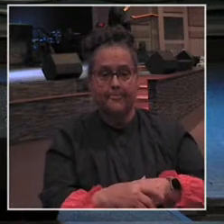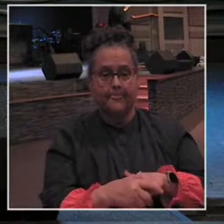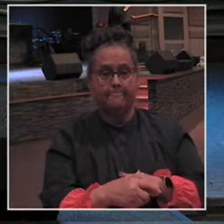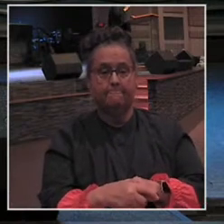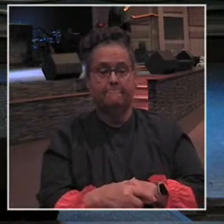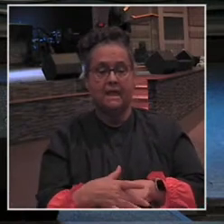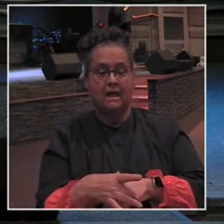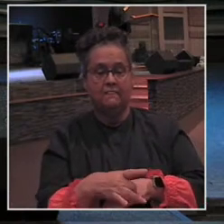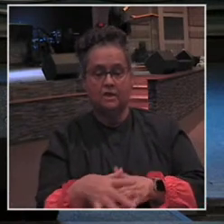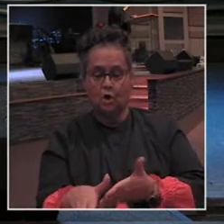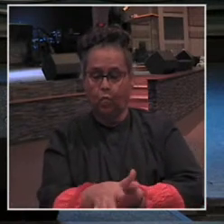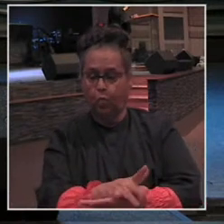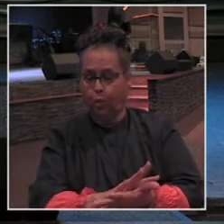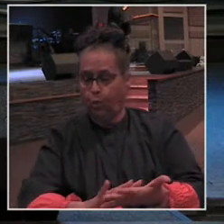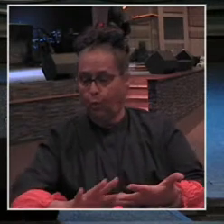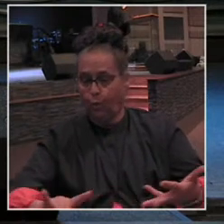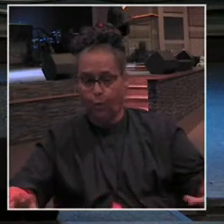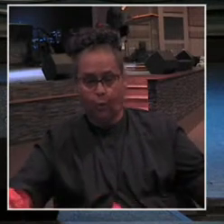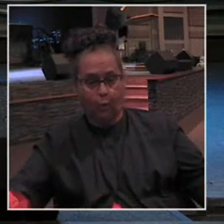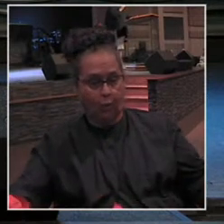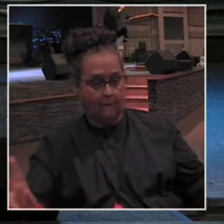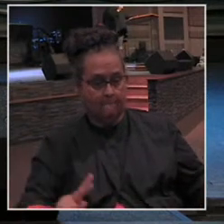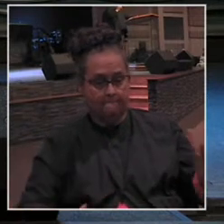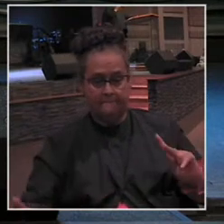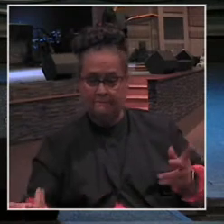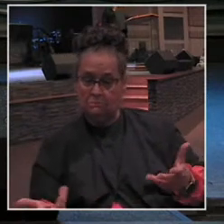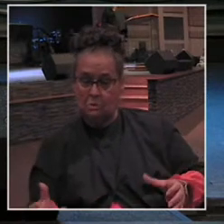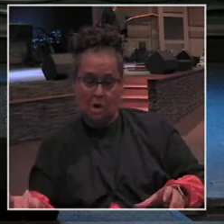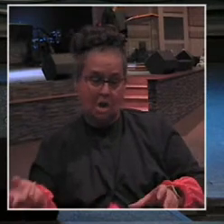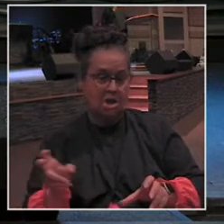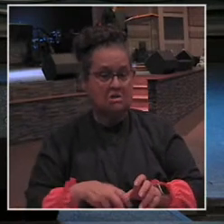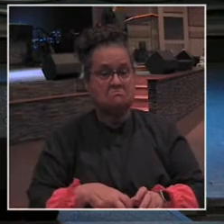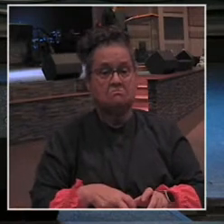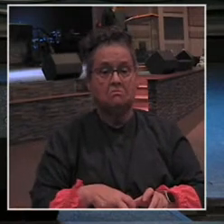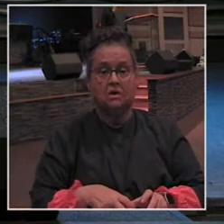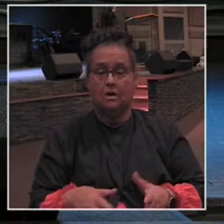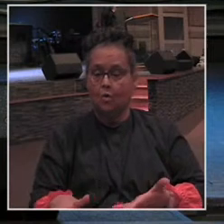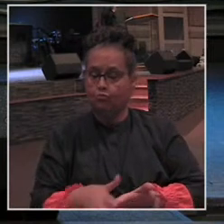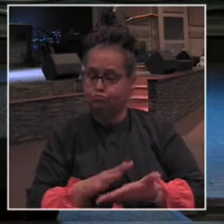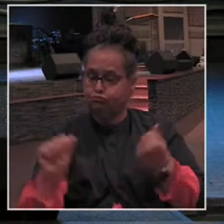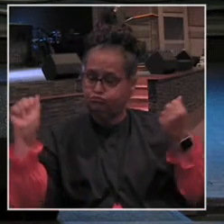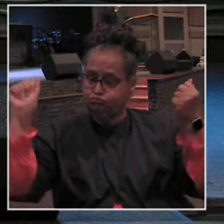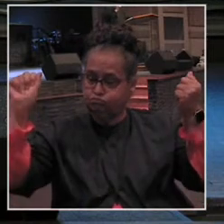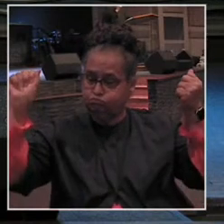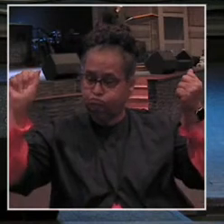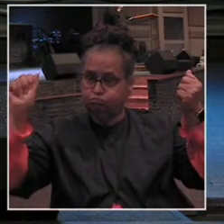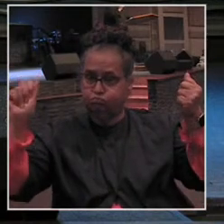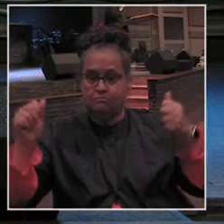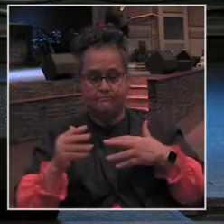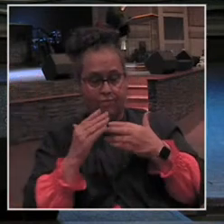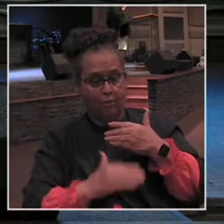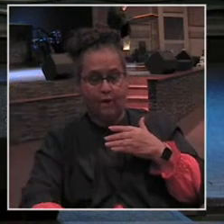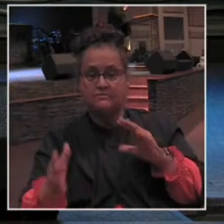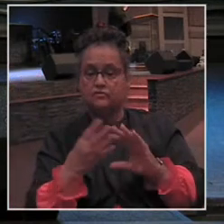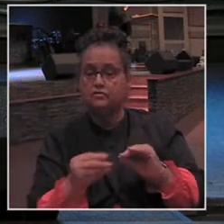The earth was washed away, and everyone who chose not to get into the boat was written out of the rest of the